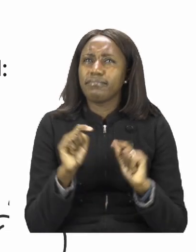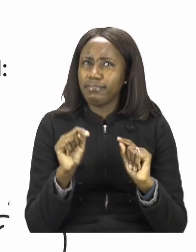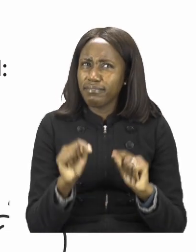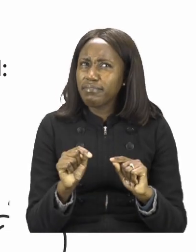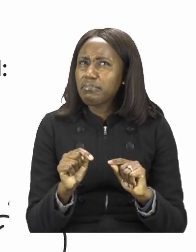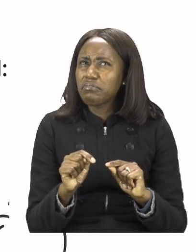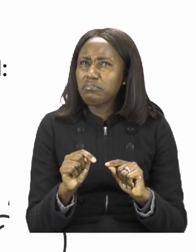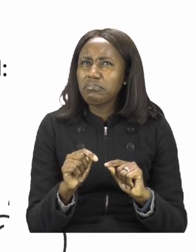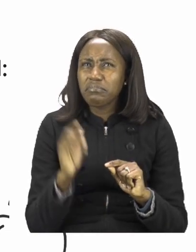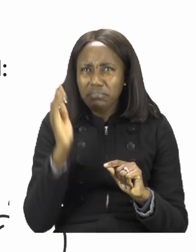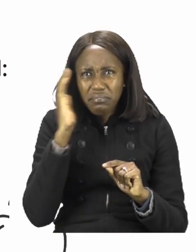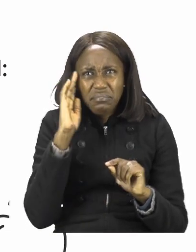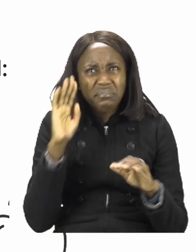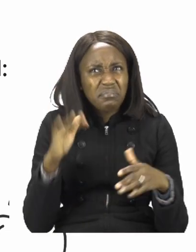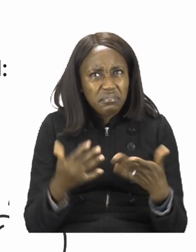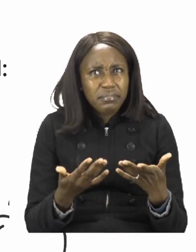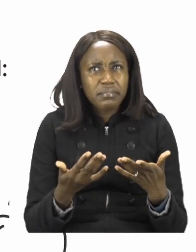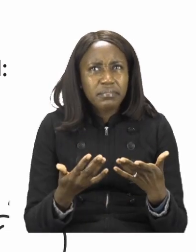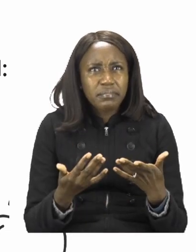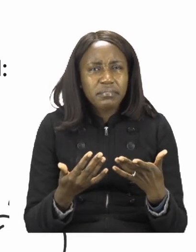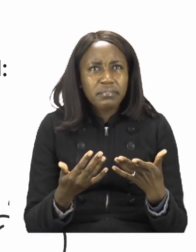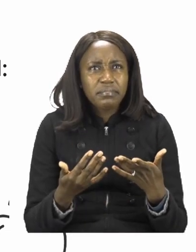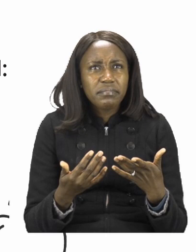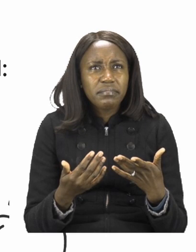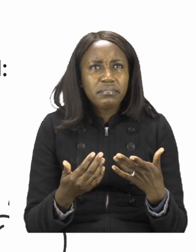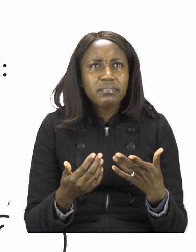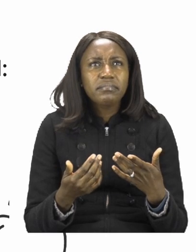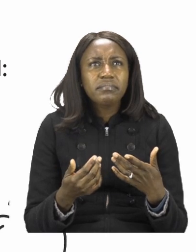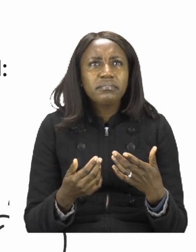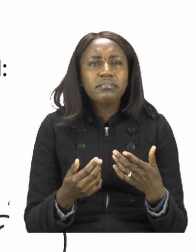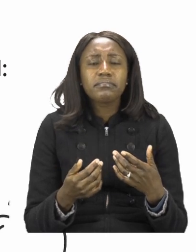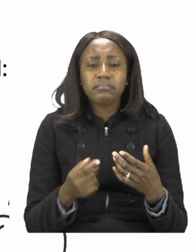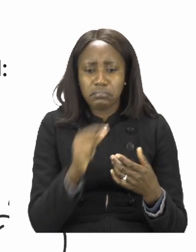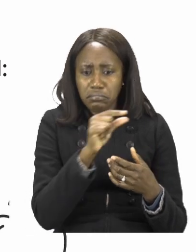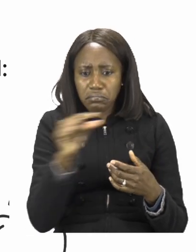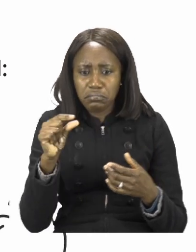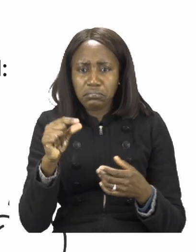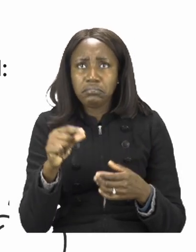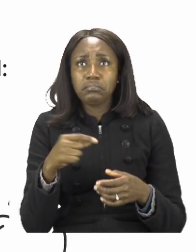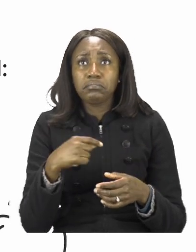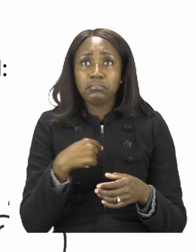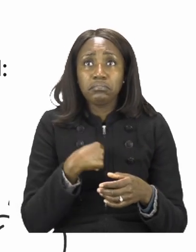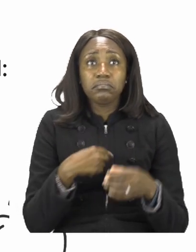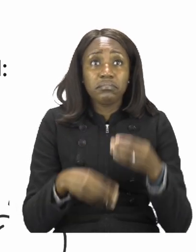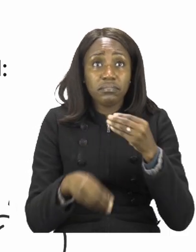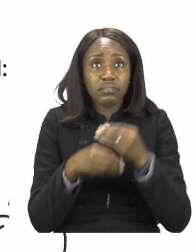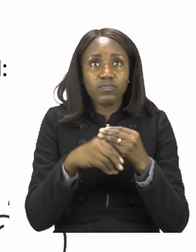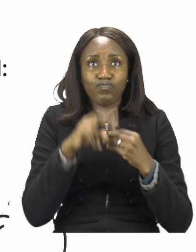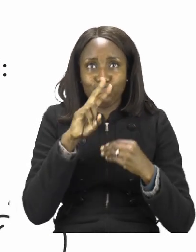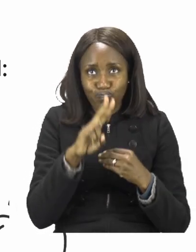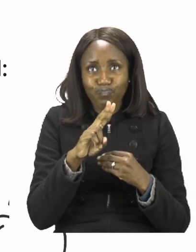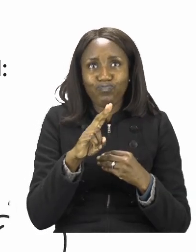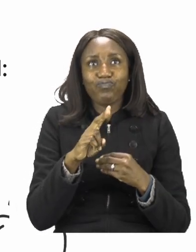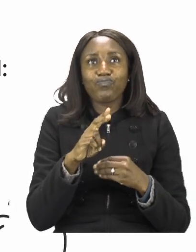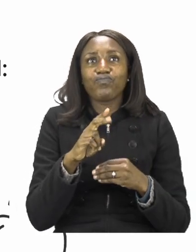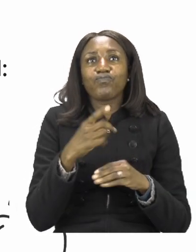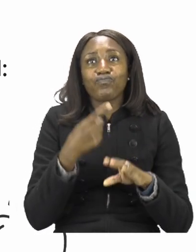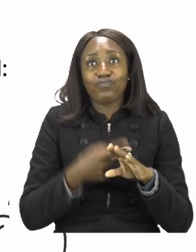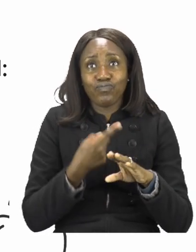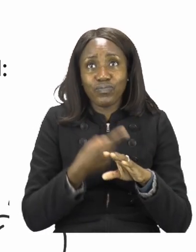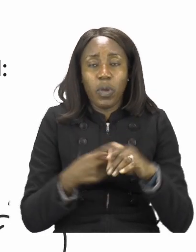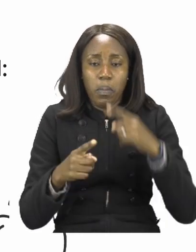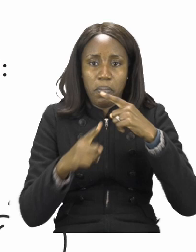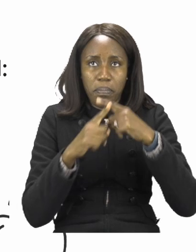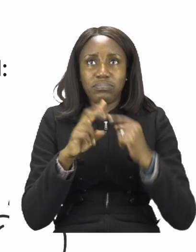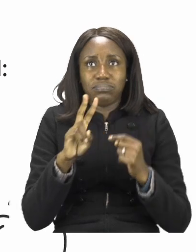the answer, the person at the bottom said, I added 2 every time to get